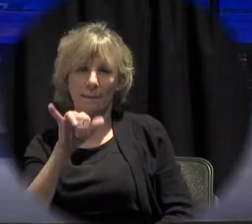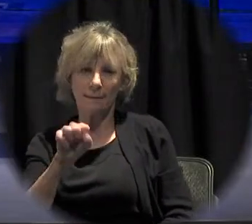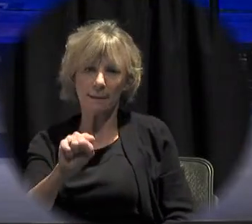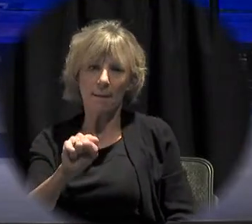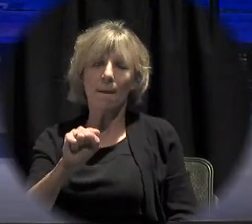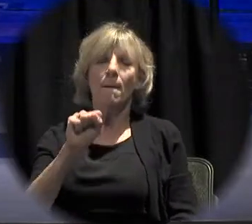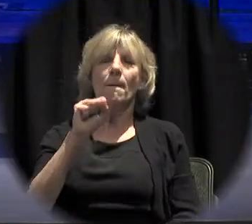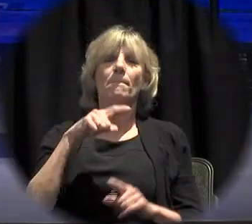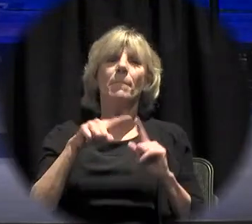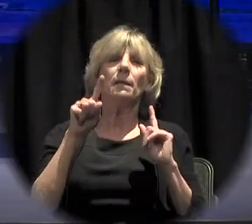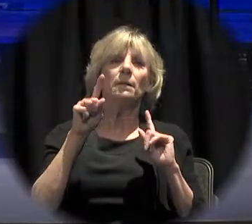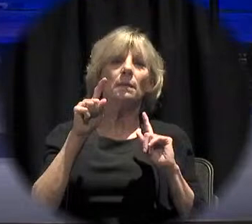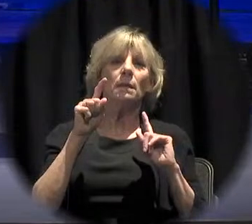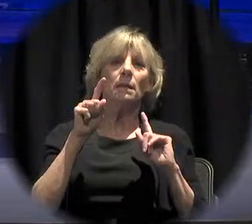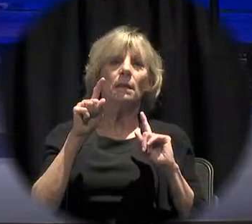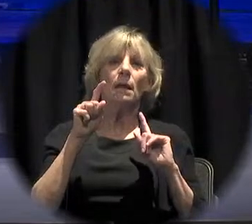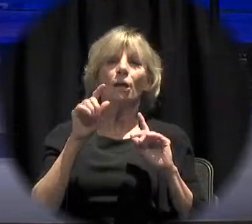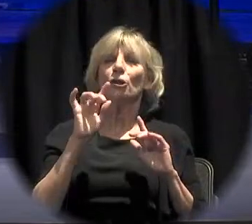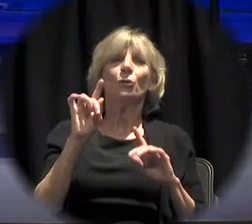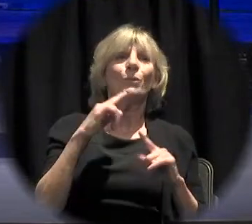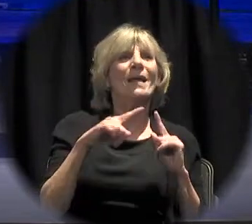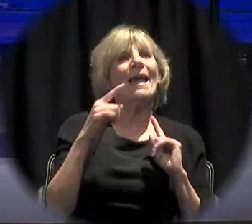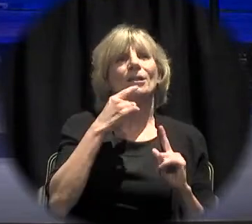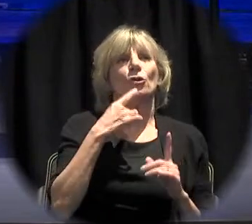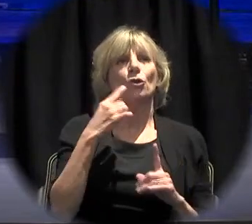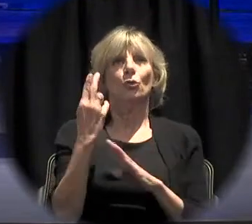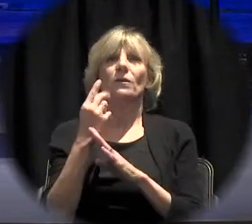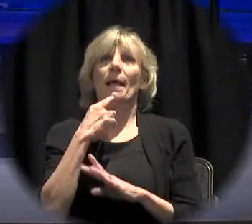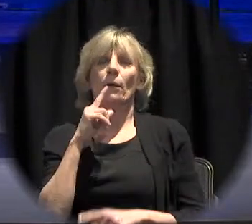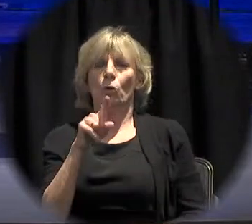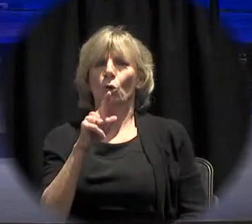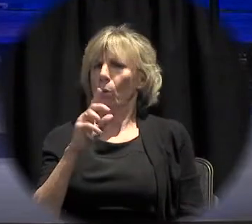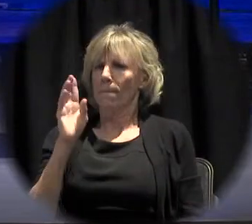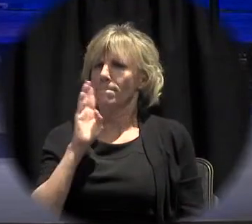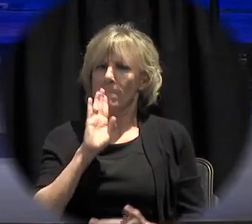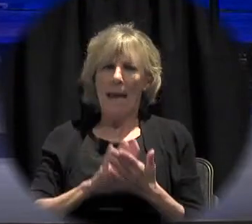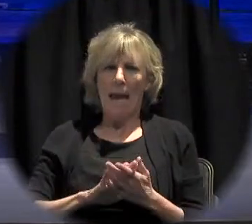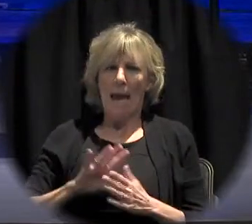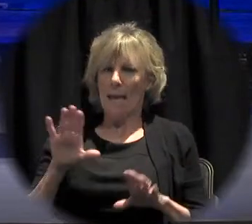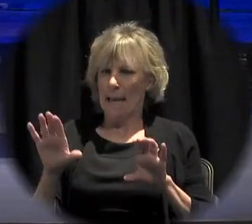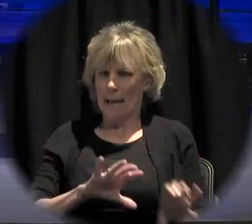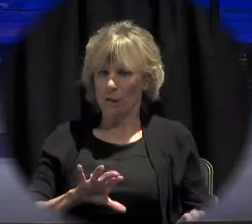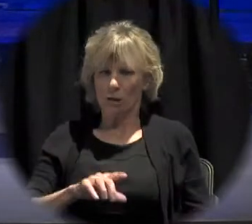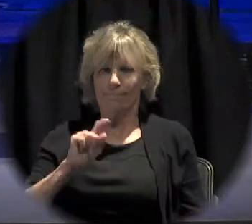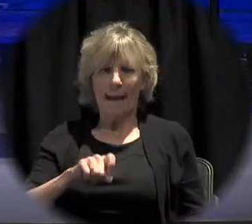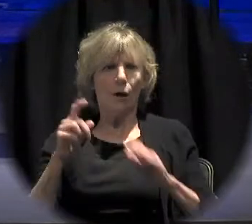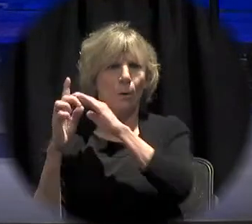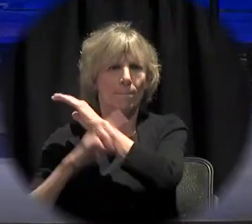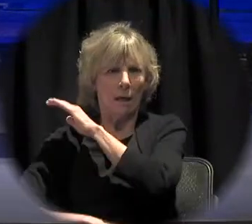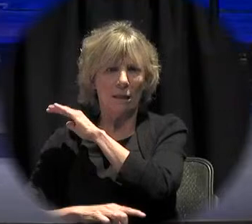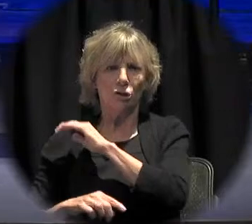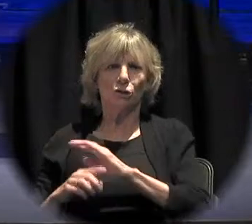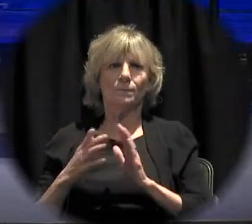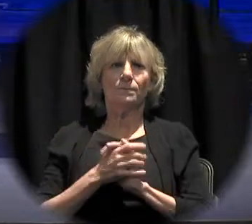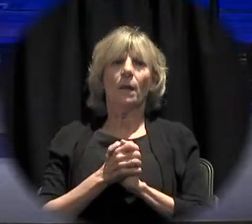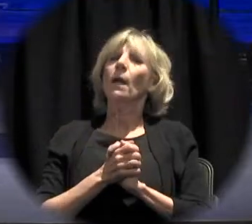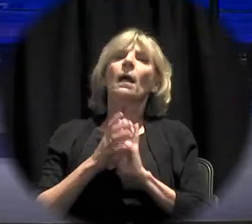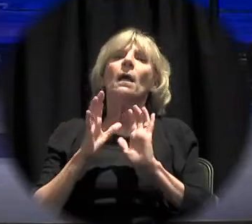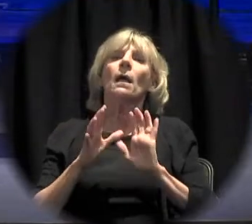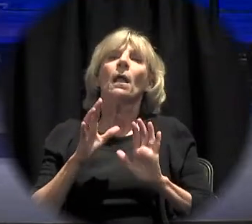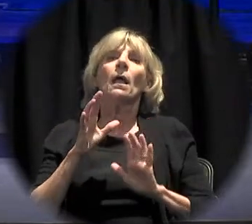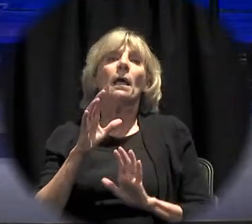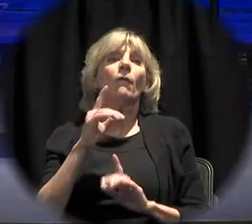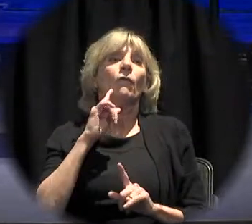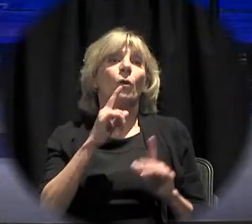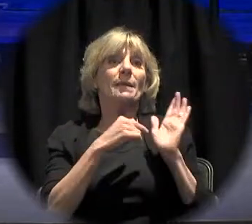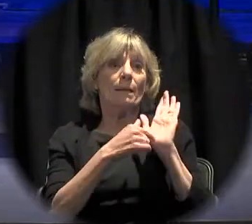not you committed a crime, here's your punishment. Let's take a look at how God's heart is towards discipline, as the writer of Hebrews says